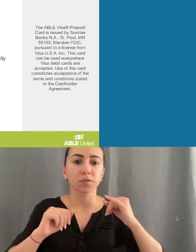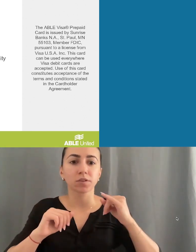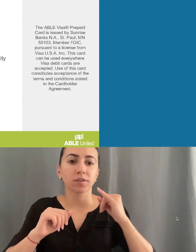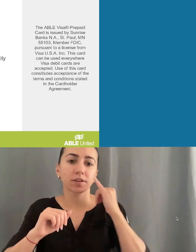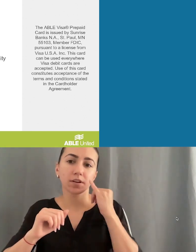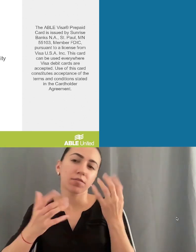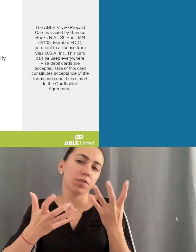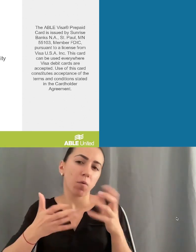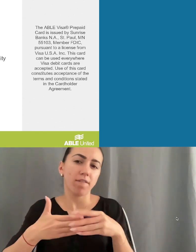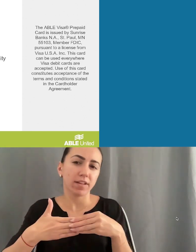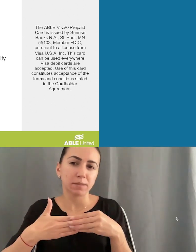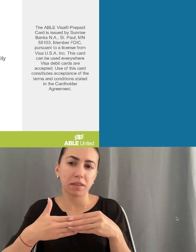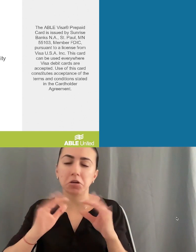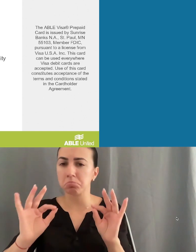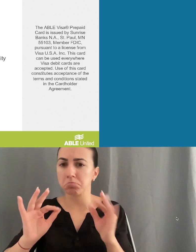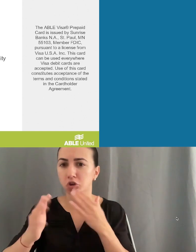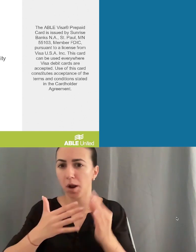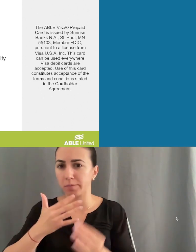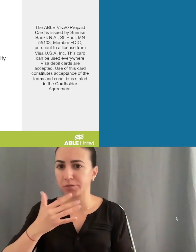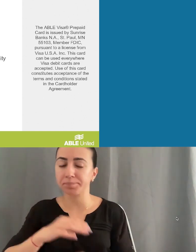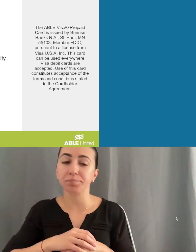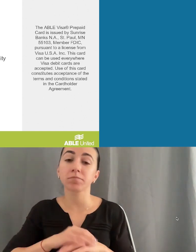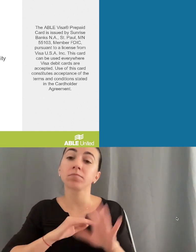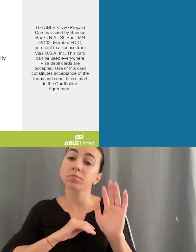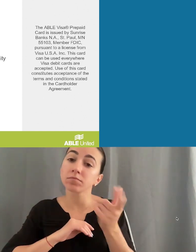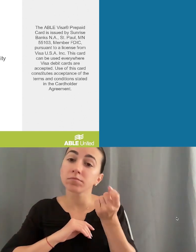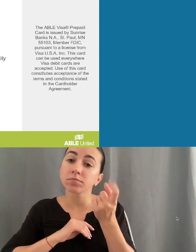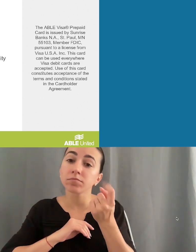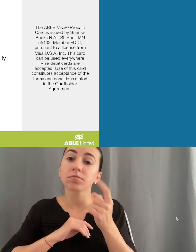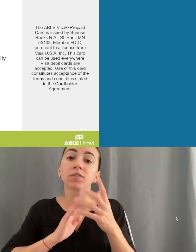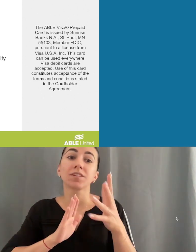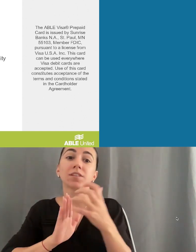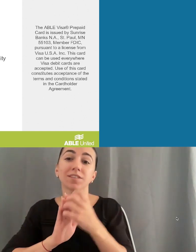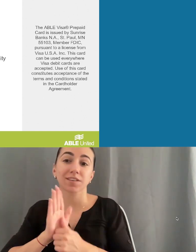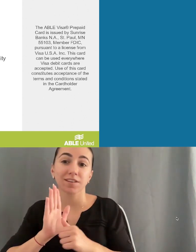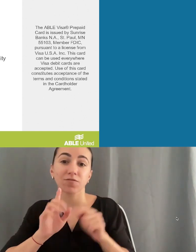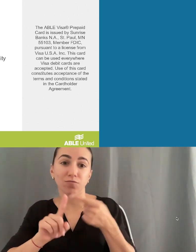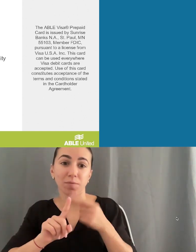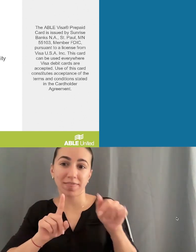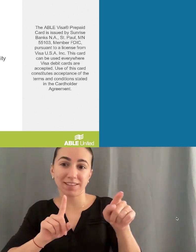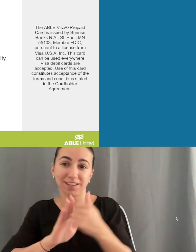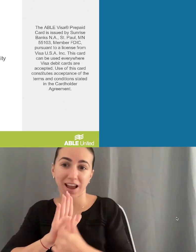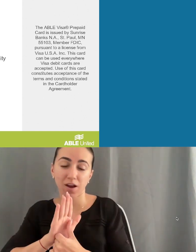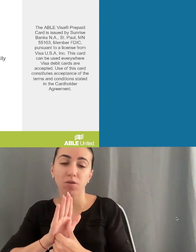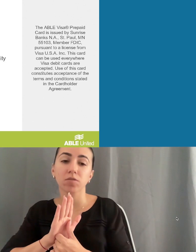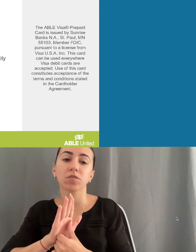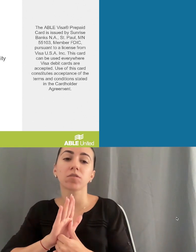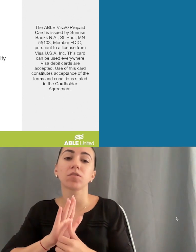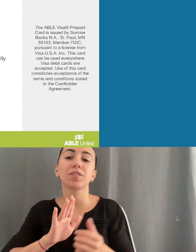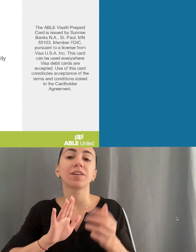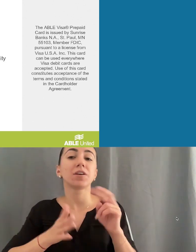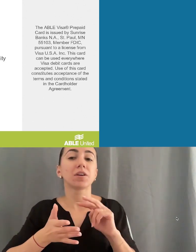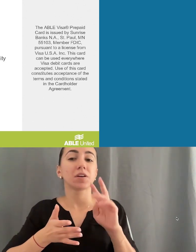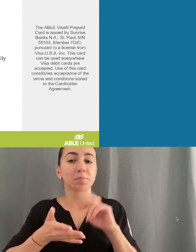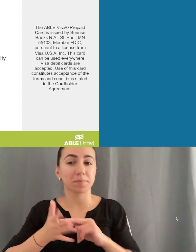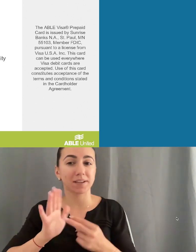some financial flexibility. Some things to consider, though, when you do make a withdrawal from an ABLE account is that it will trigger tax